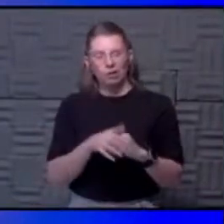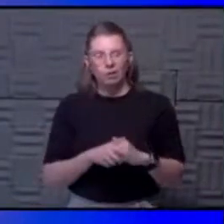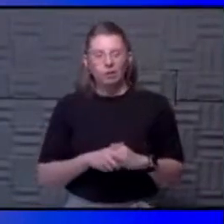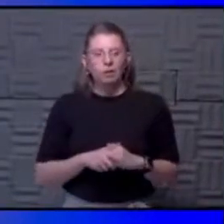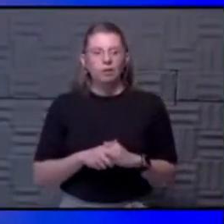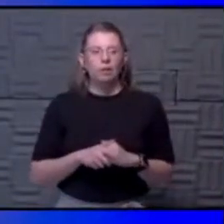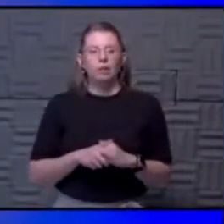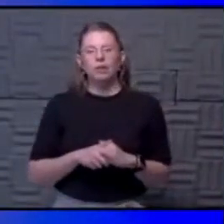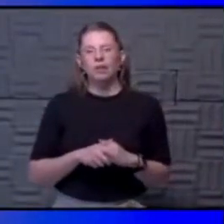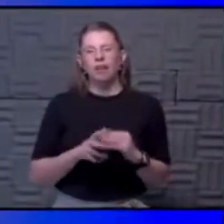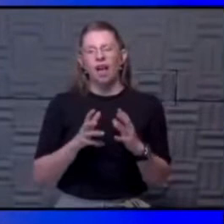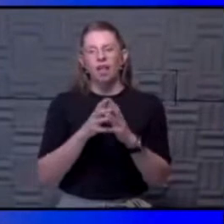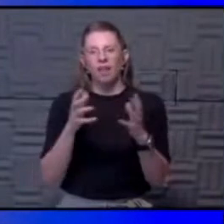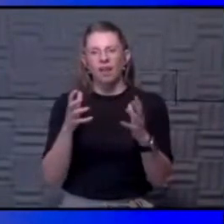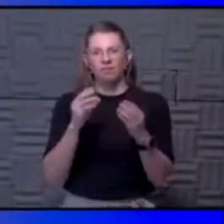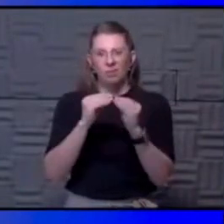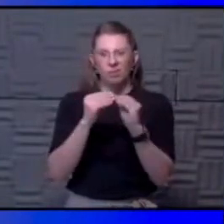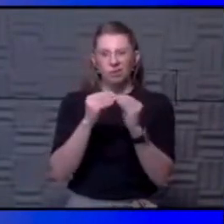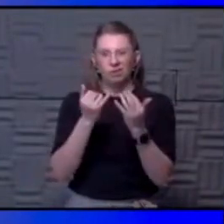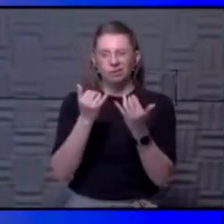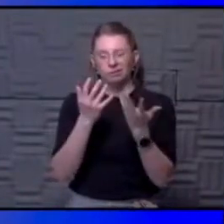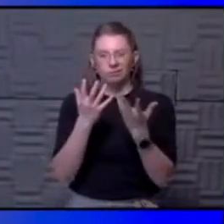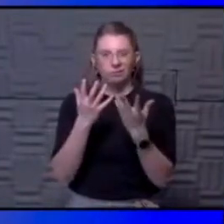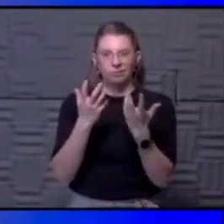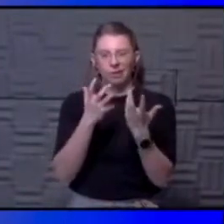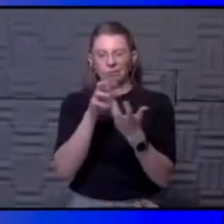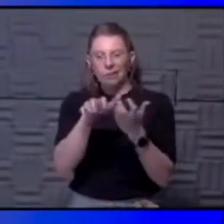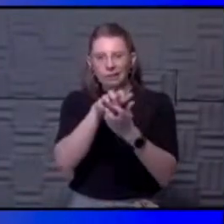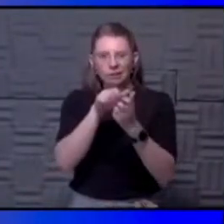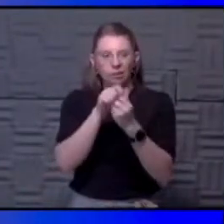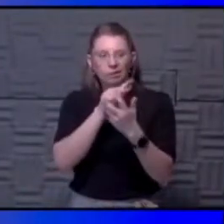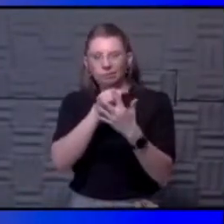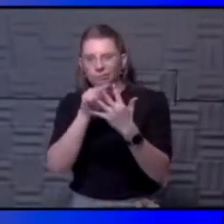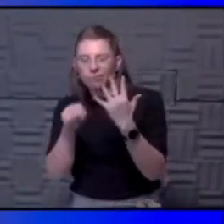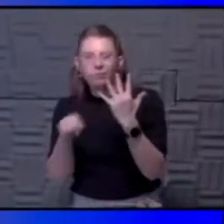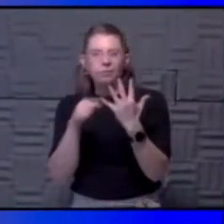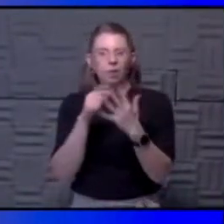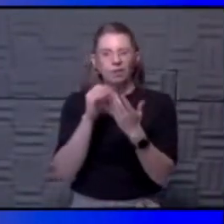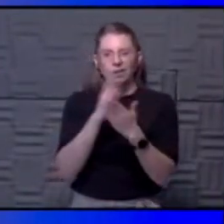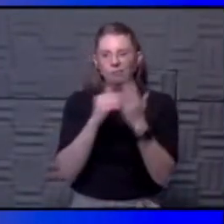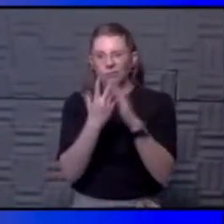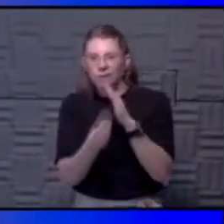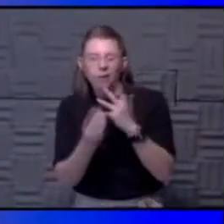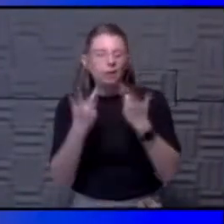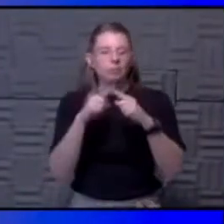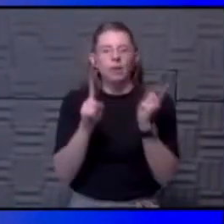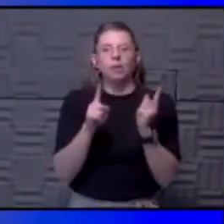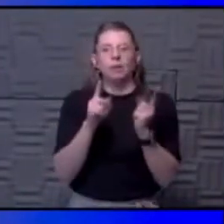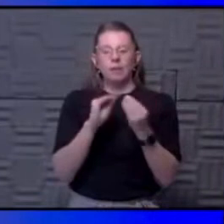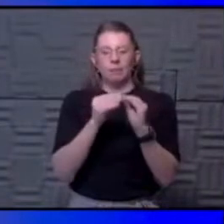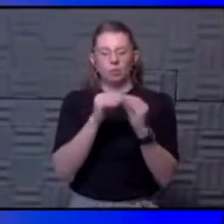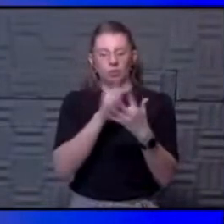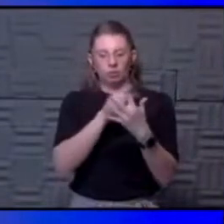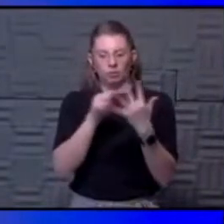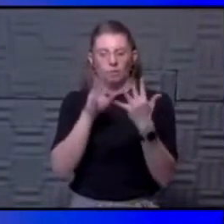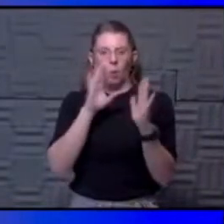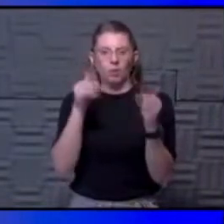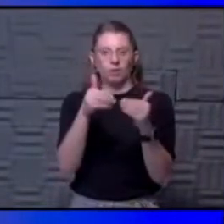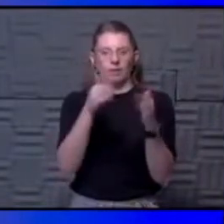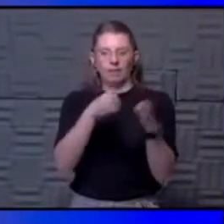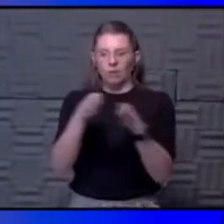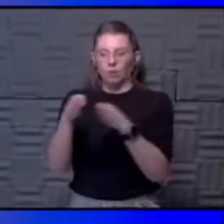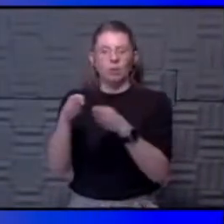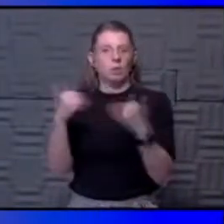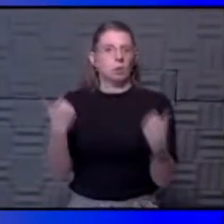are buried in there. But just a good, I think, step back to say, wow, if you think about any one of those numbers individually,